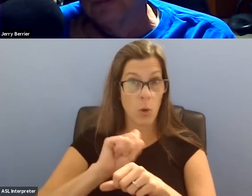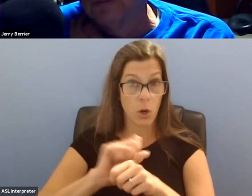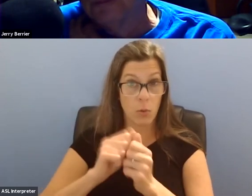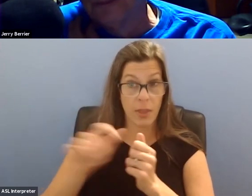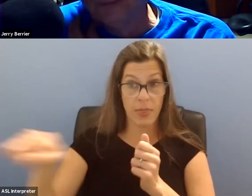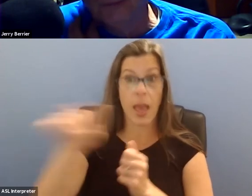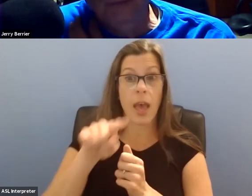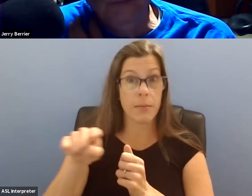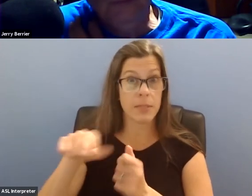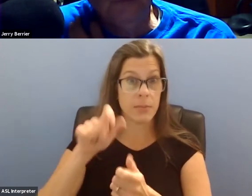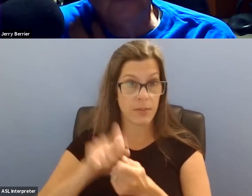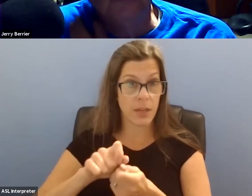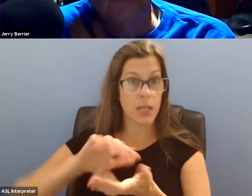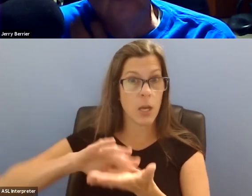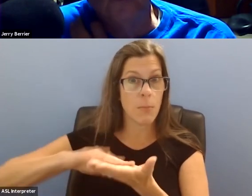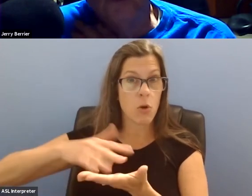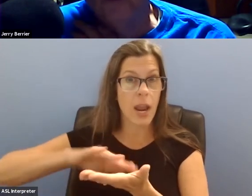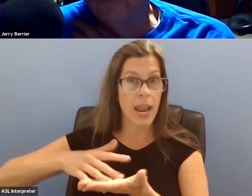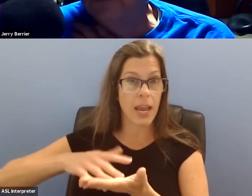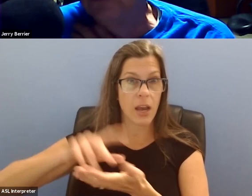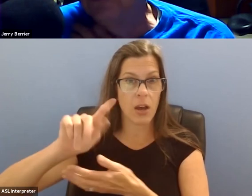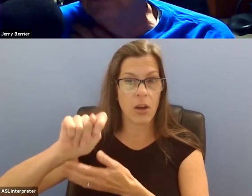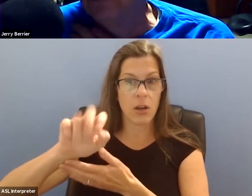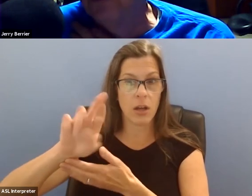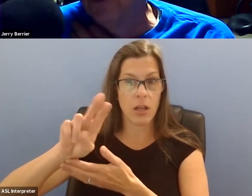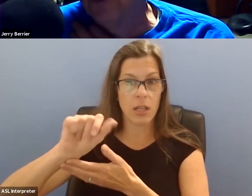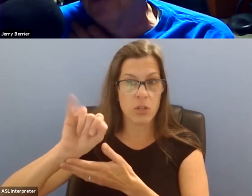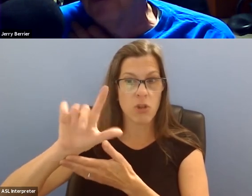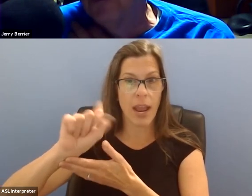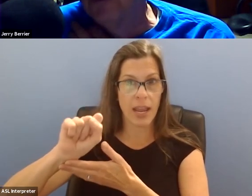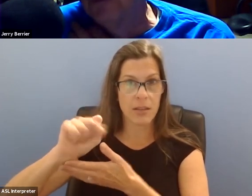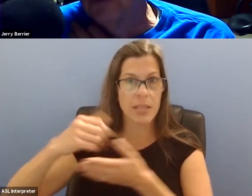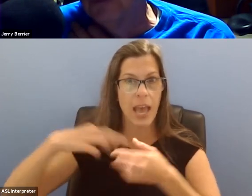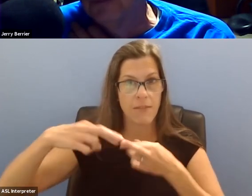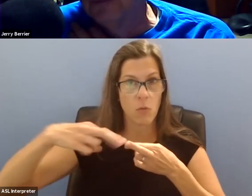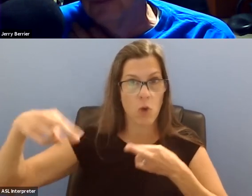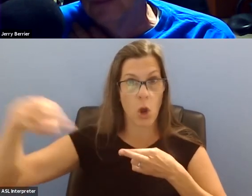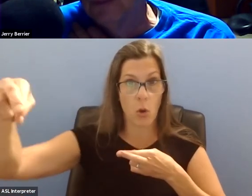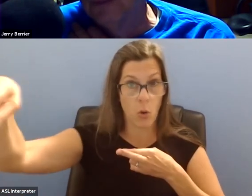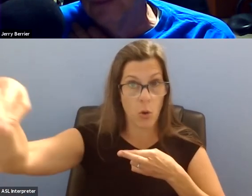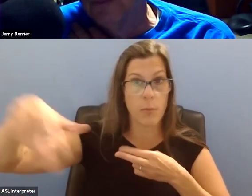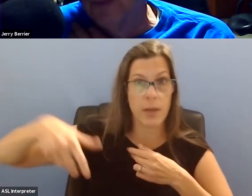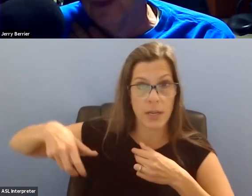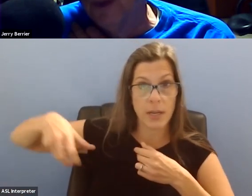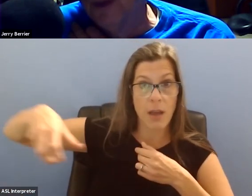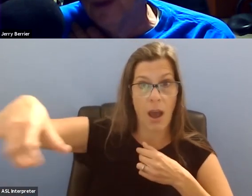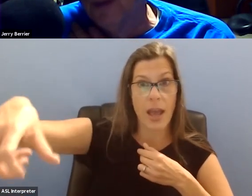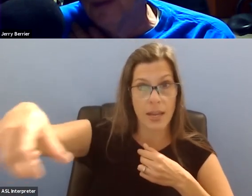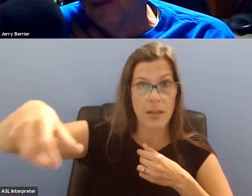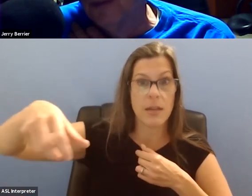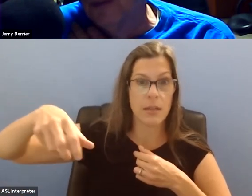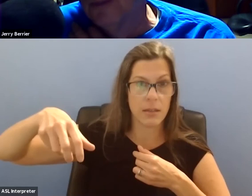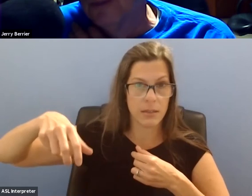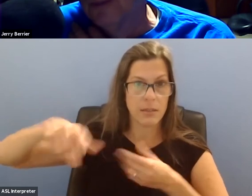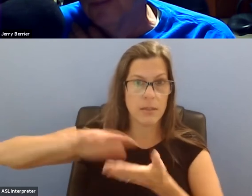um, braille trails. So trails that have, you know, the guide rope and braille signs and stuff like that, um, on their website too.